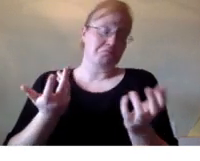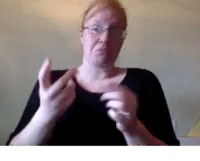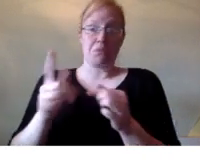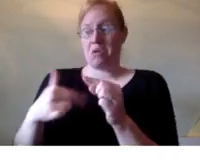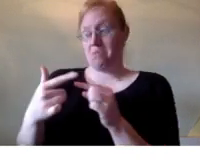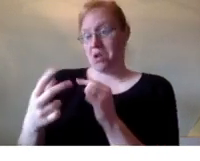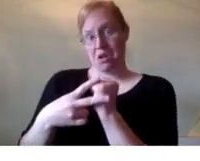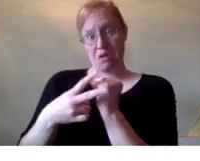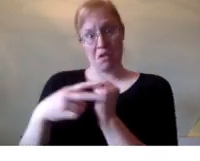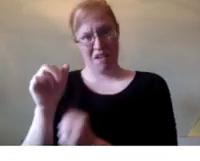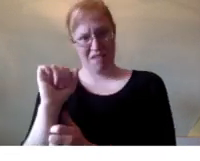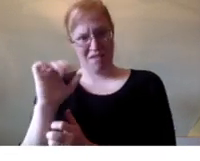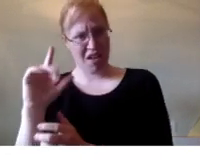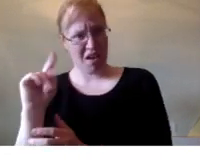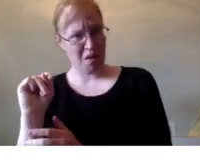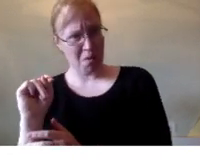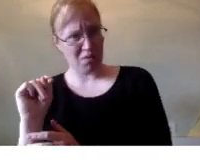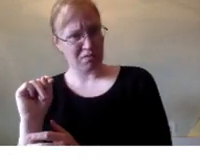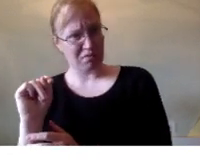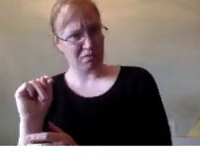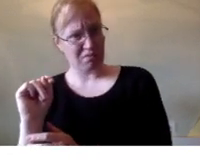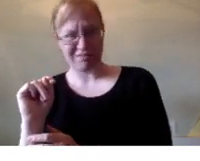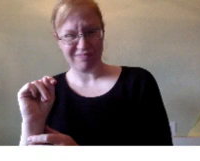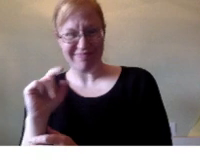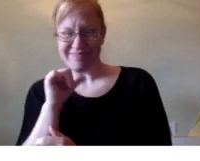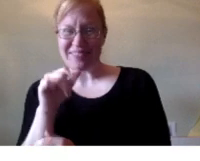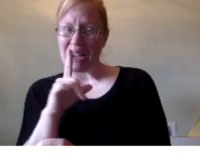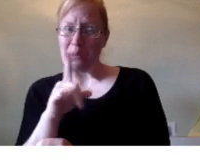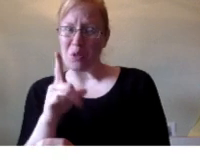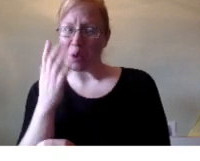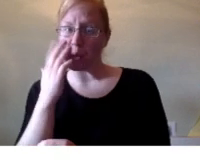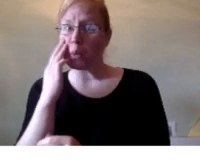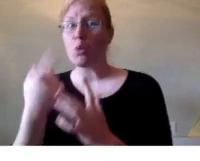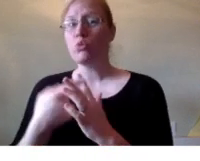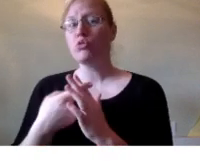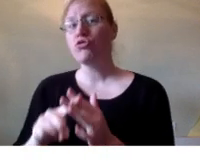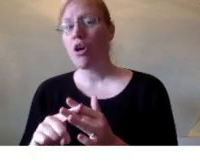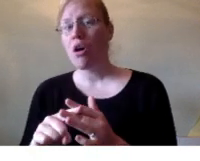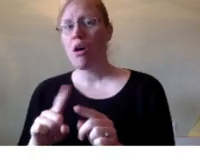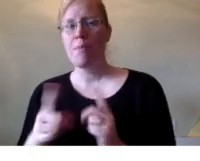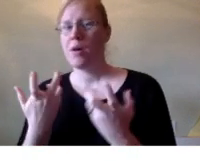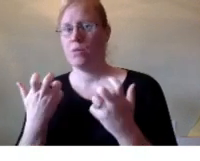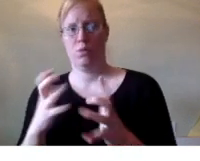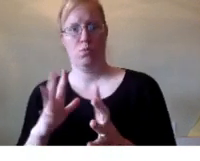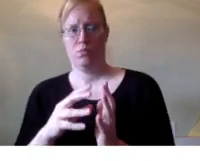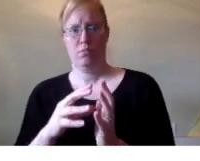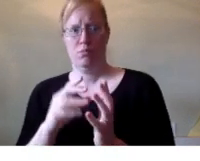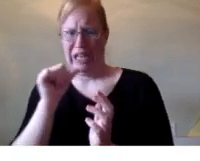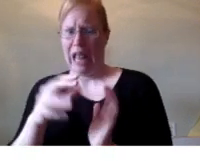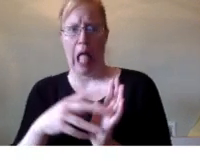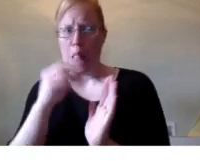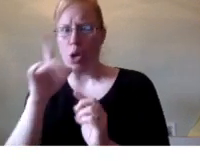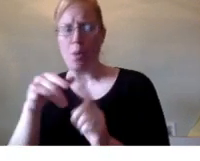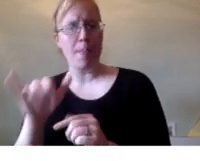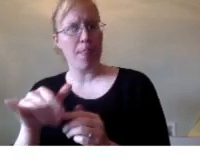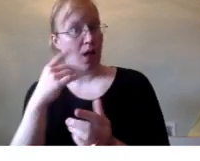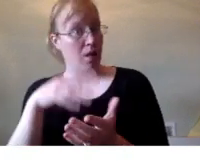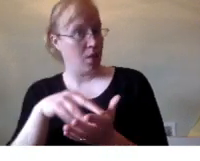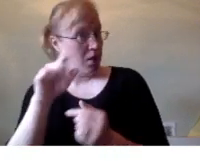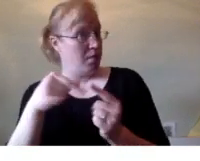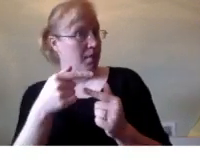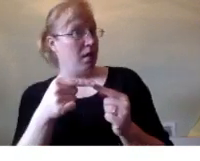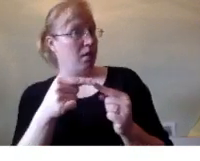about savings accounts? Not really. We know that Keisha started one, but we didn't really learn about that. Did we learn about